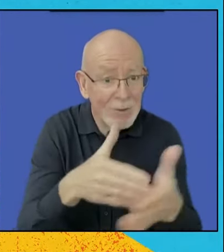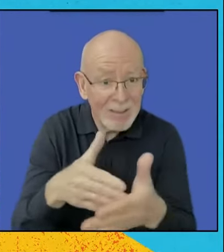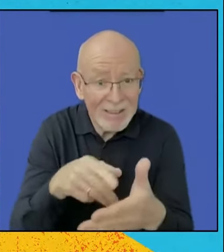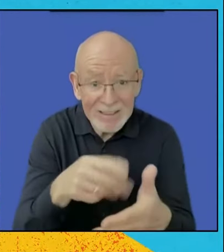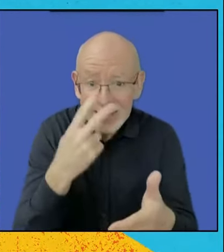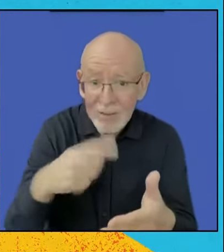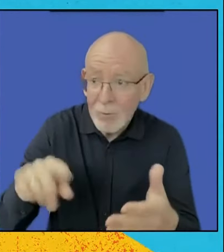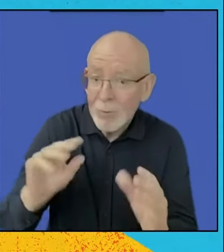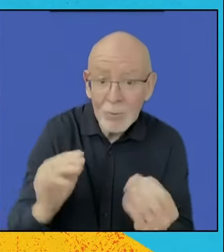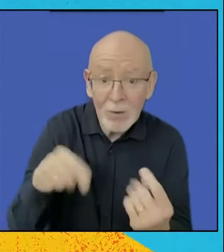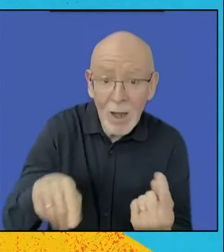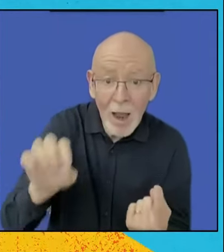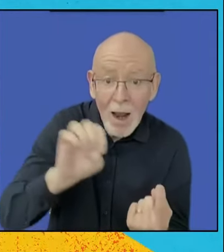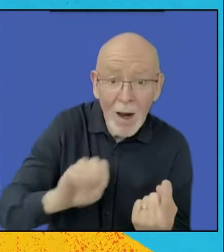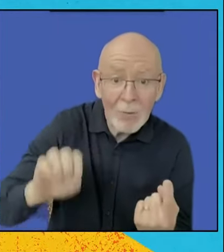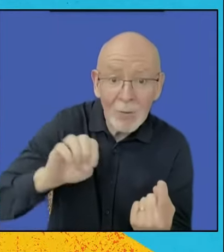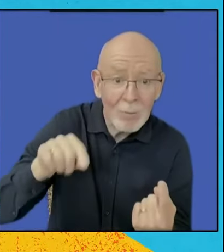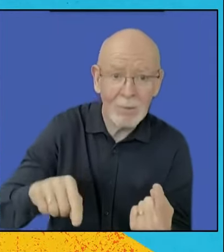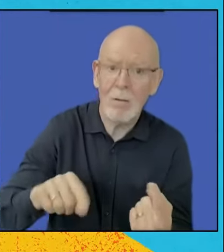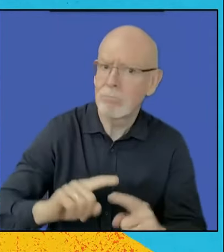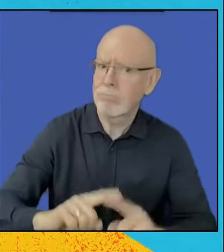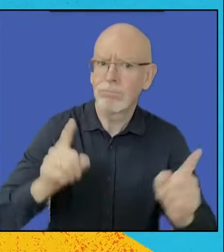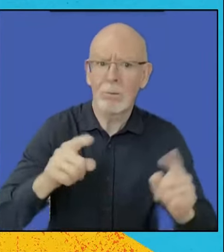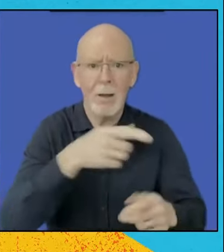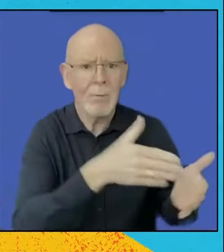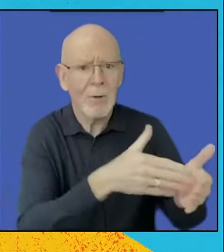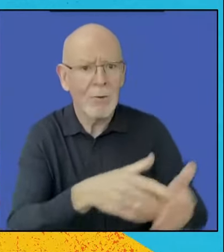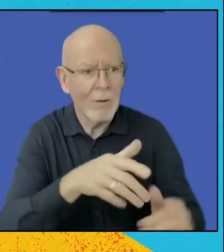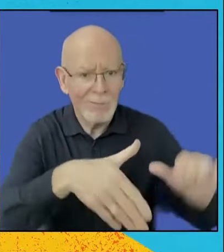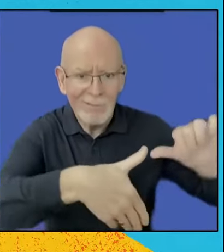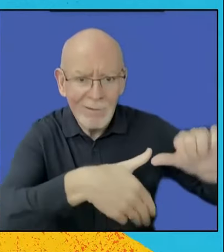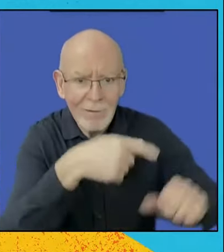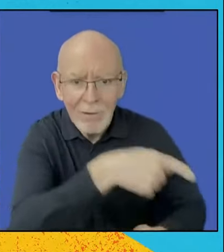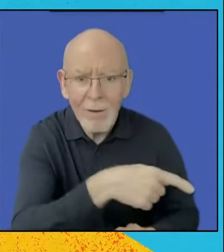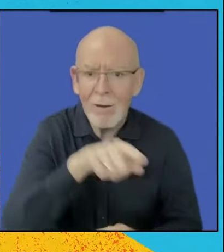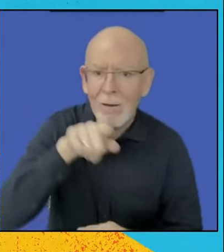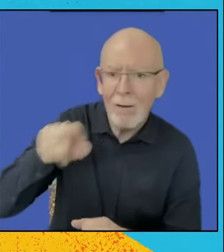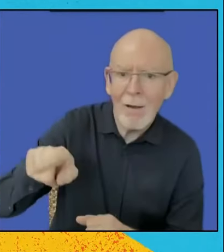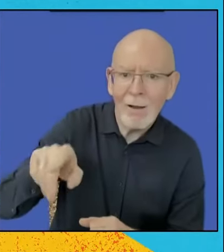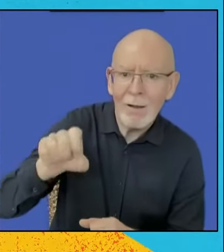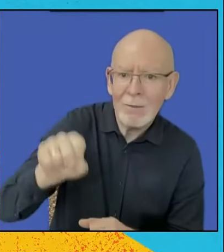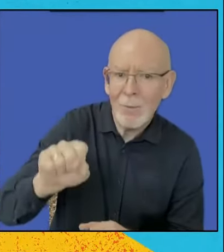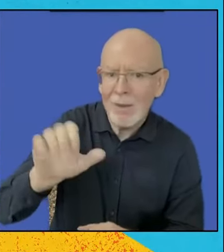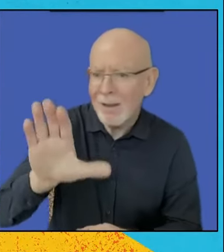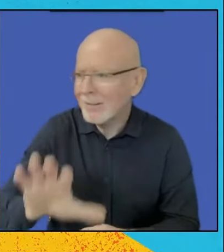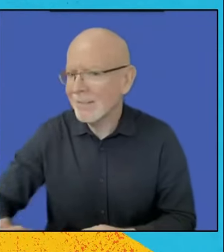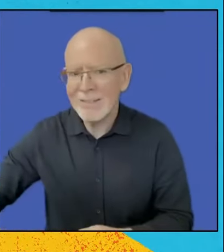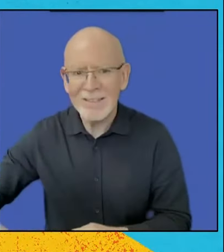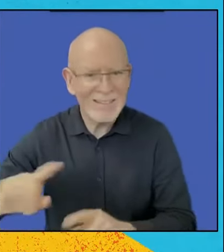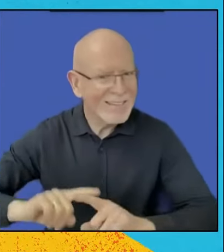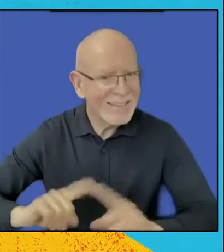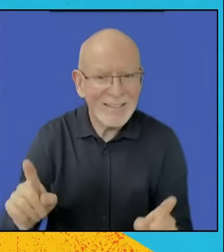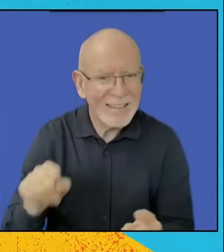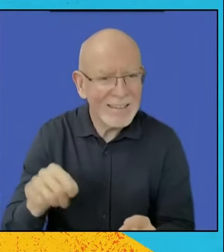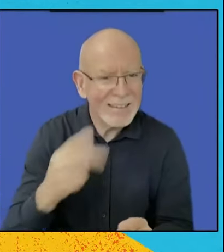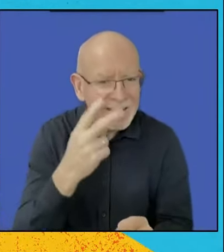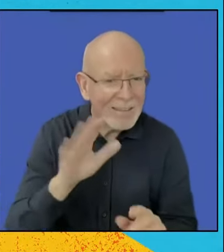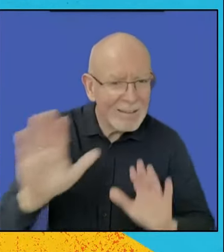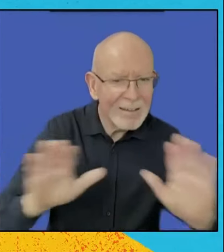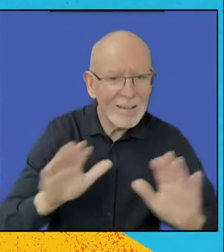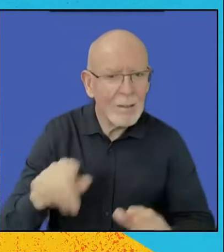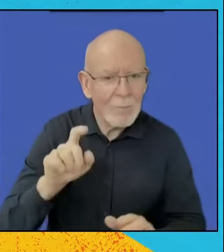future, we have to understand why they've gone wrong in the past. And we have to be responsible for that, and we have to take account for that. And to the member states that are here today,